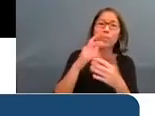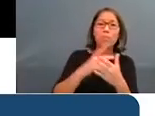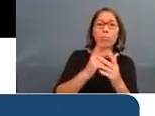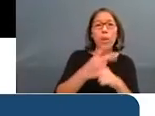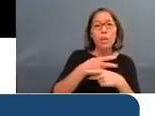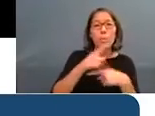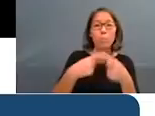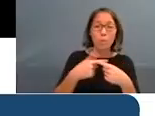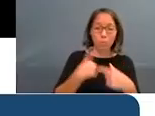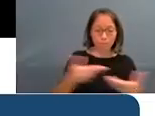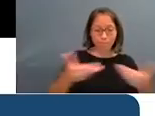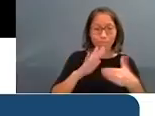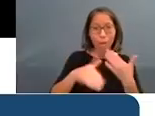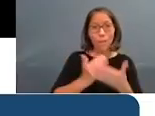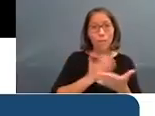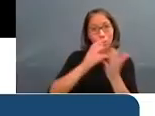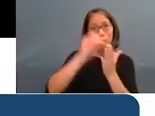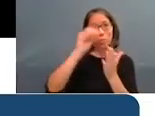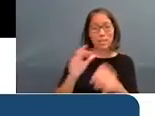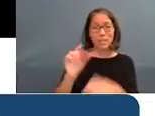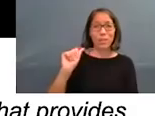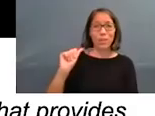our students back on August 20th.